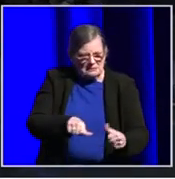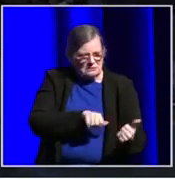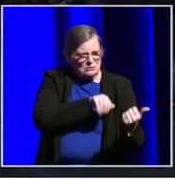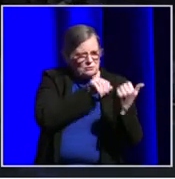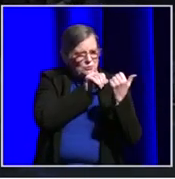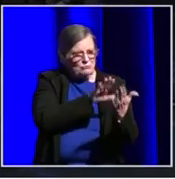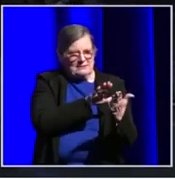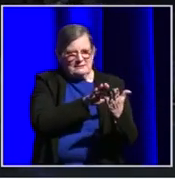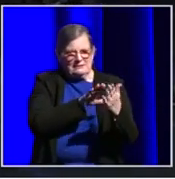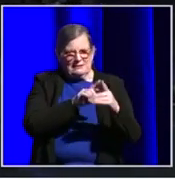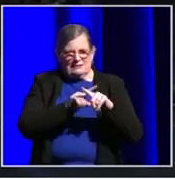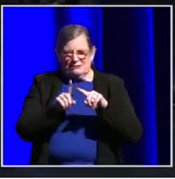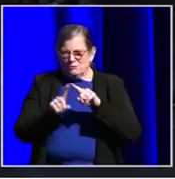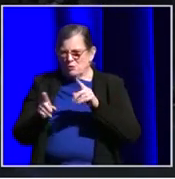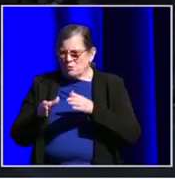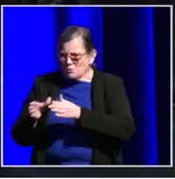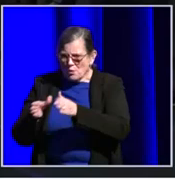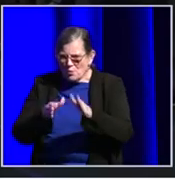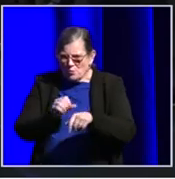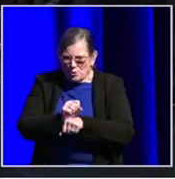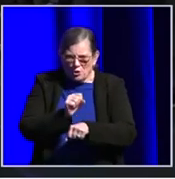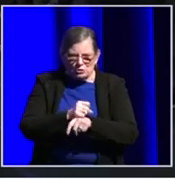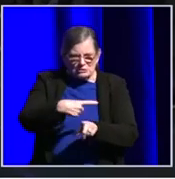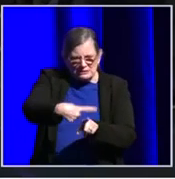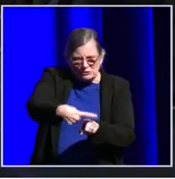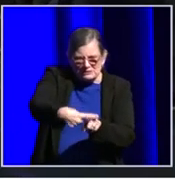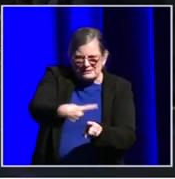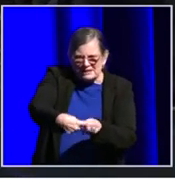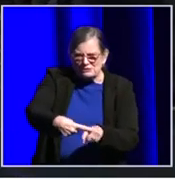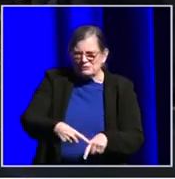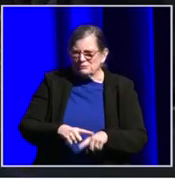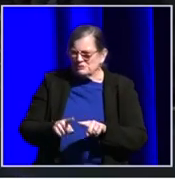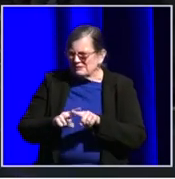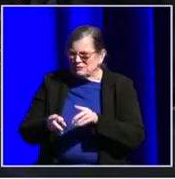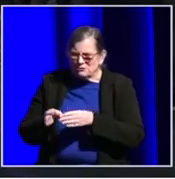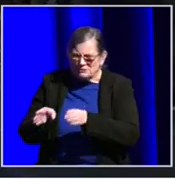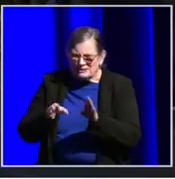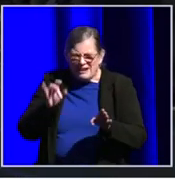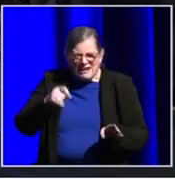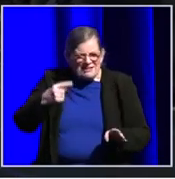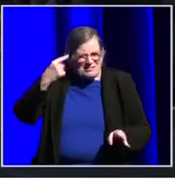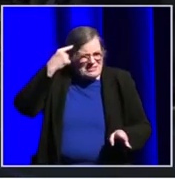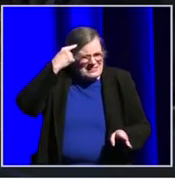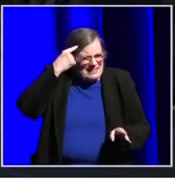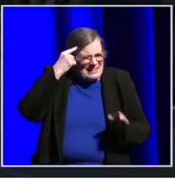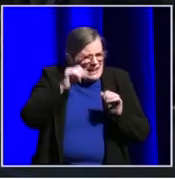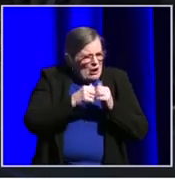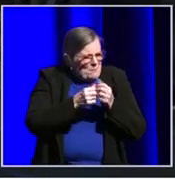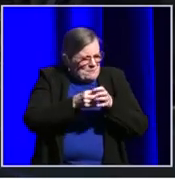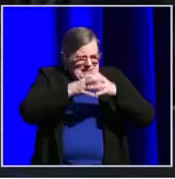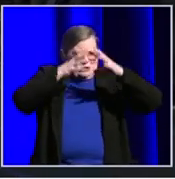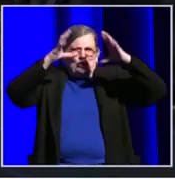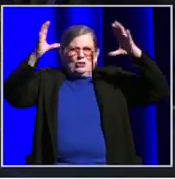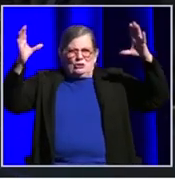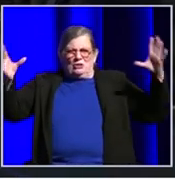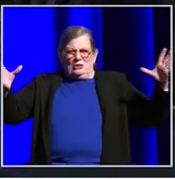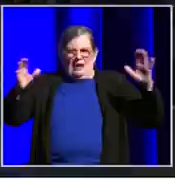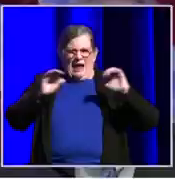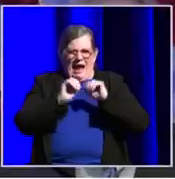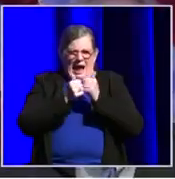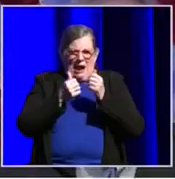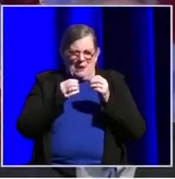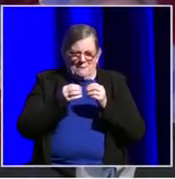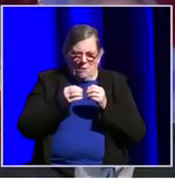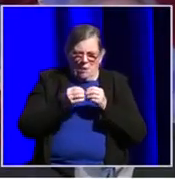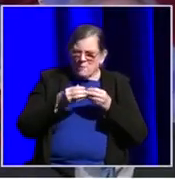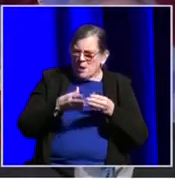roadways and intersections. But we also have to think bigger about how we use our streets to create more public space for our